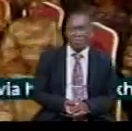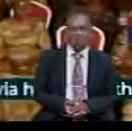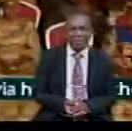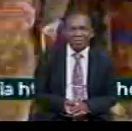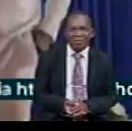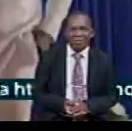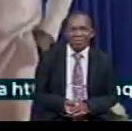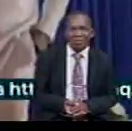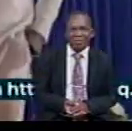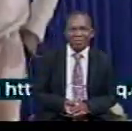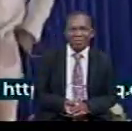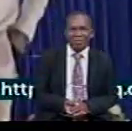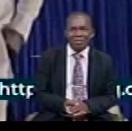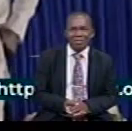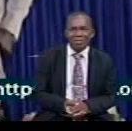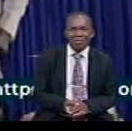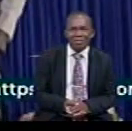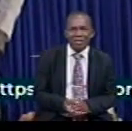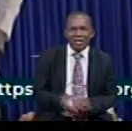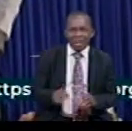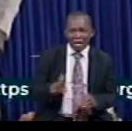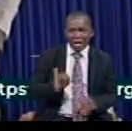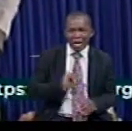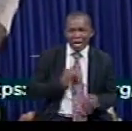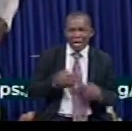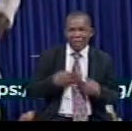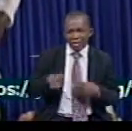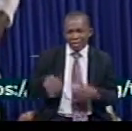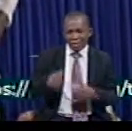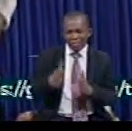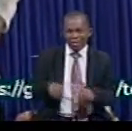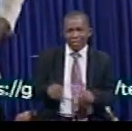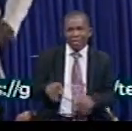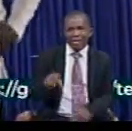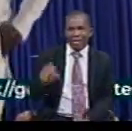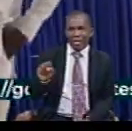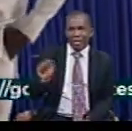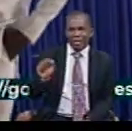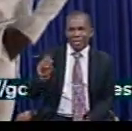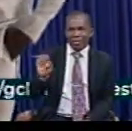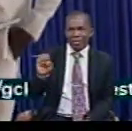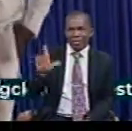Have here Paddy Samuel Na from South Otoko.